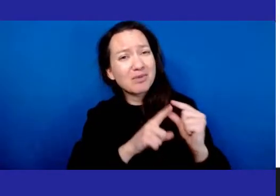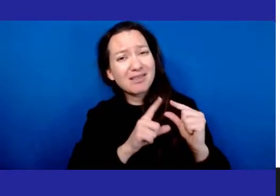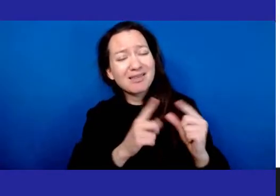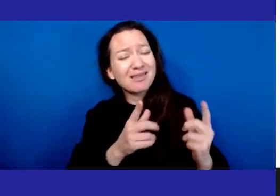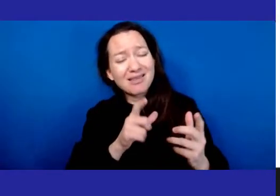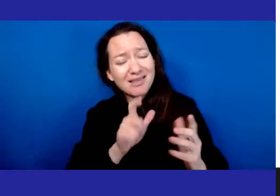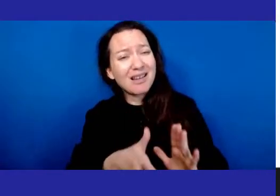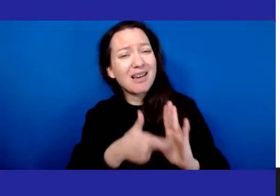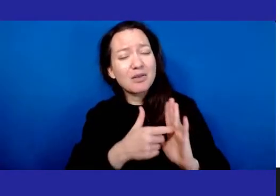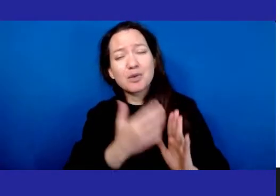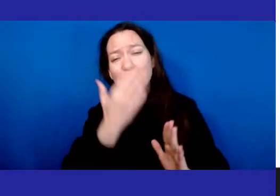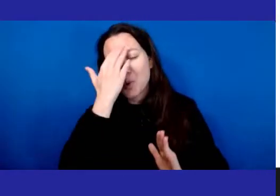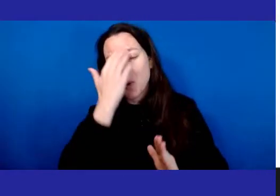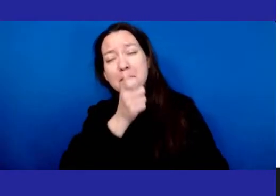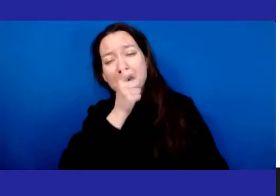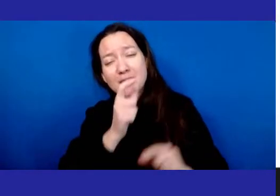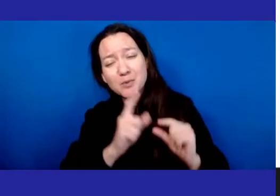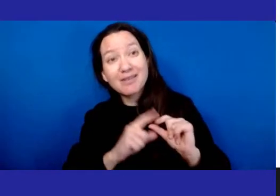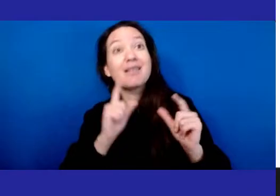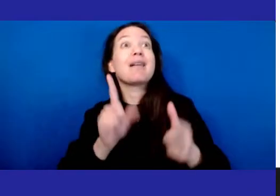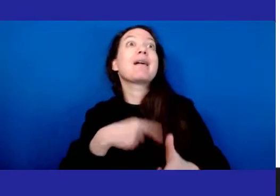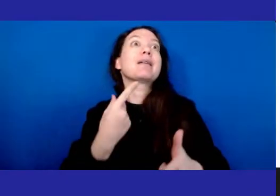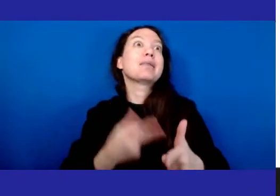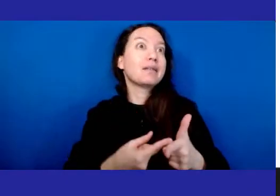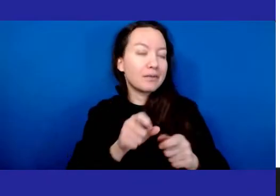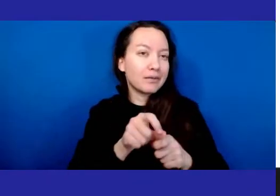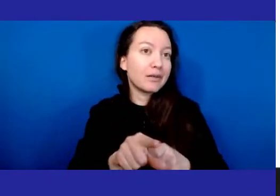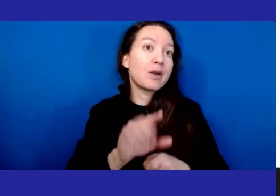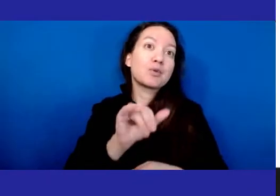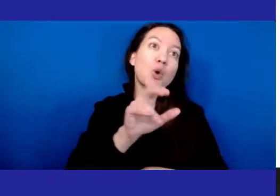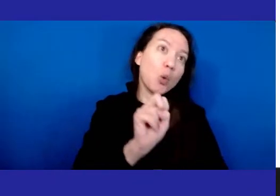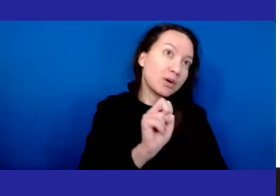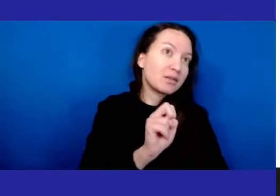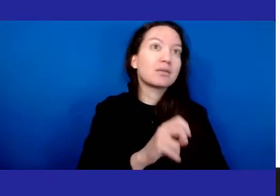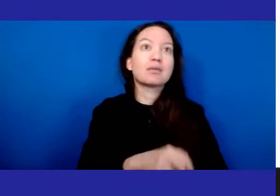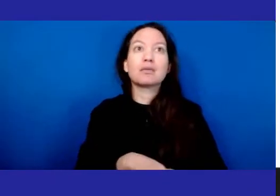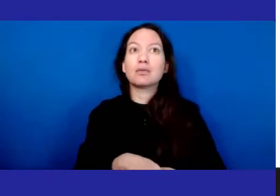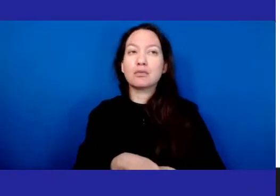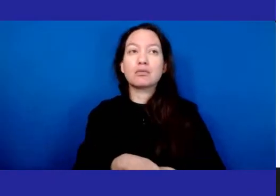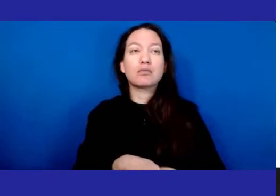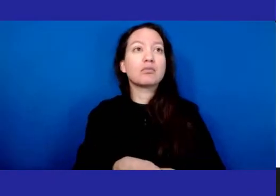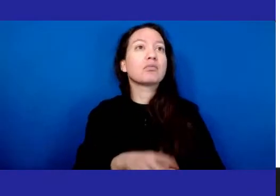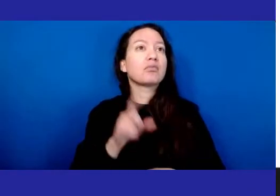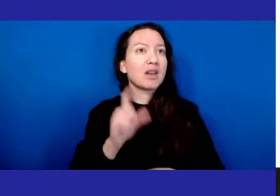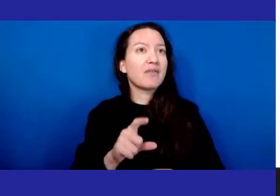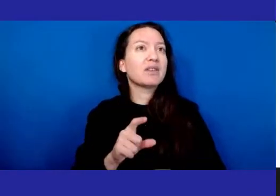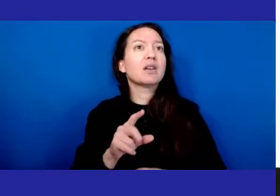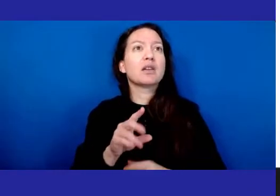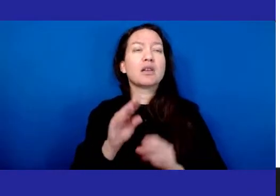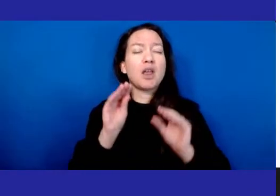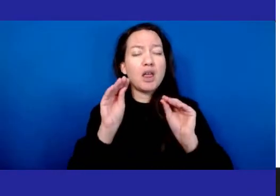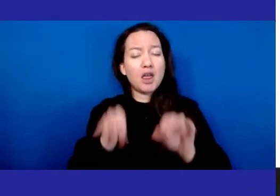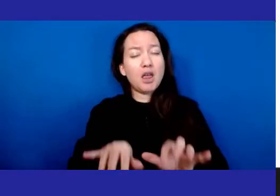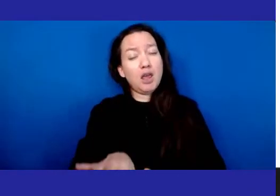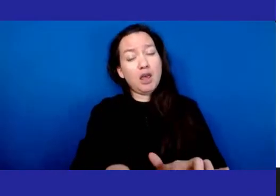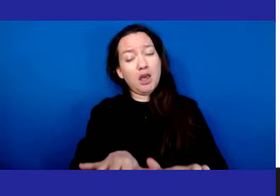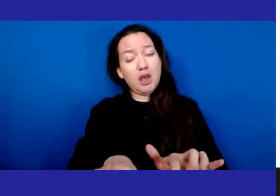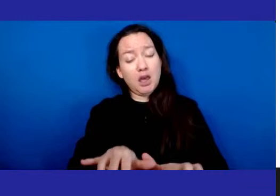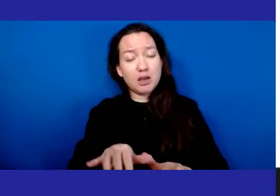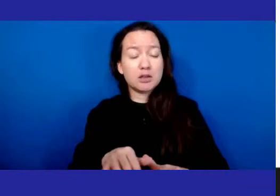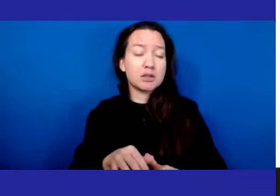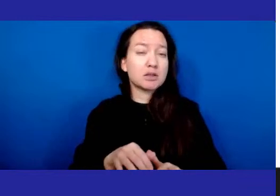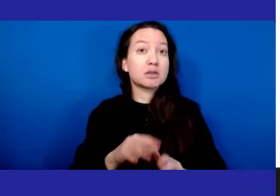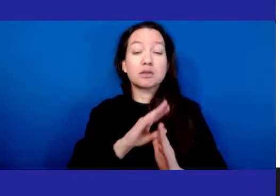know your password, and then it's gonna send you a code, right, that you then have to put in, right? All